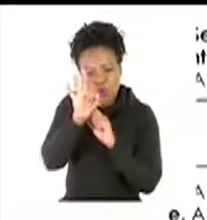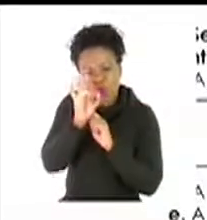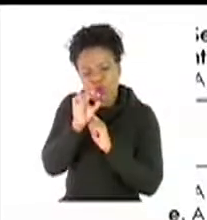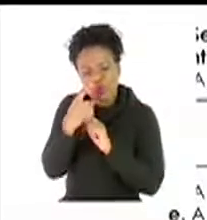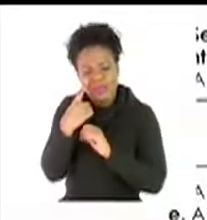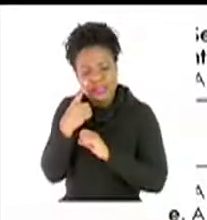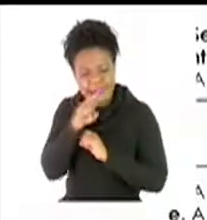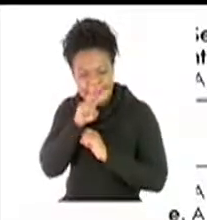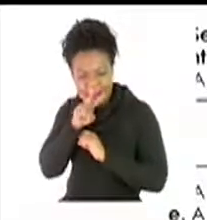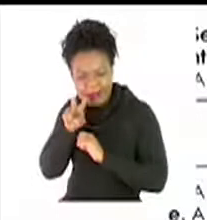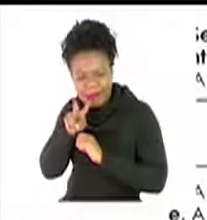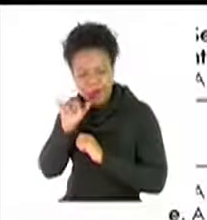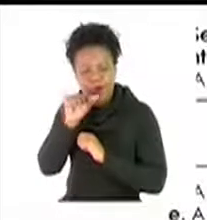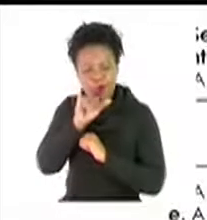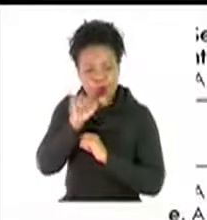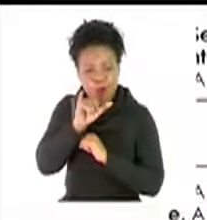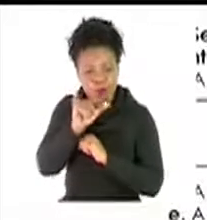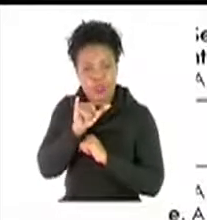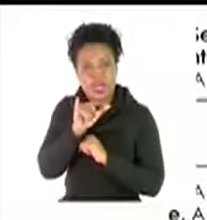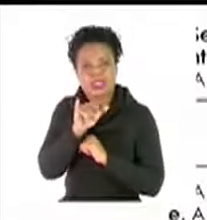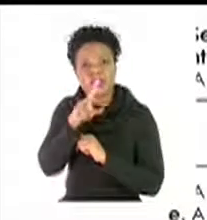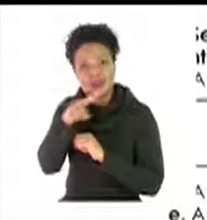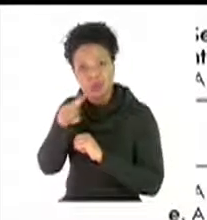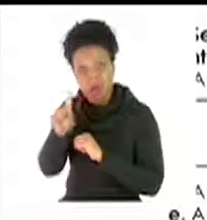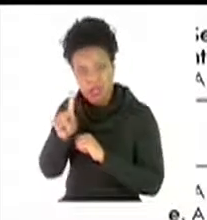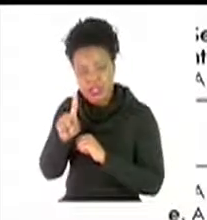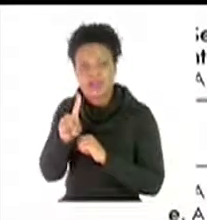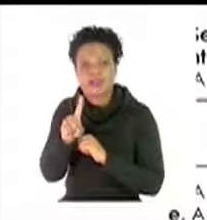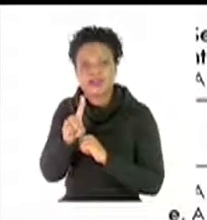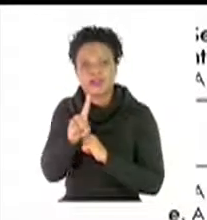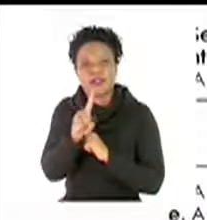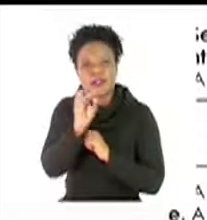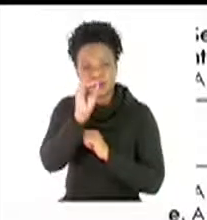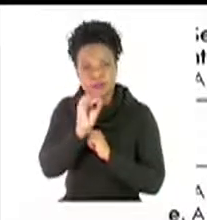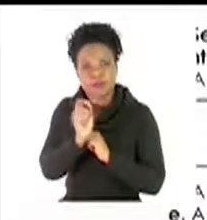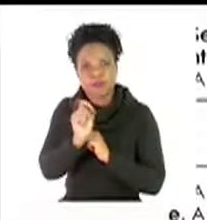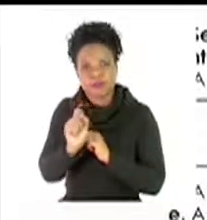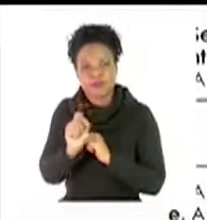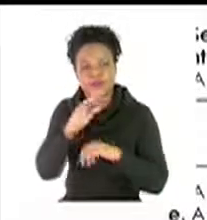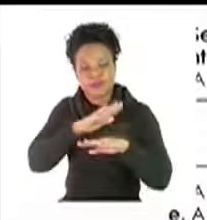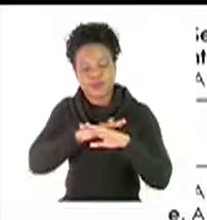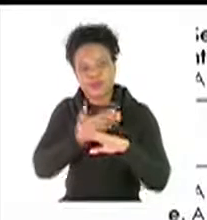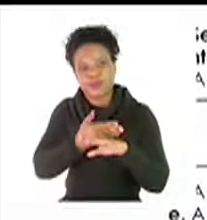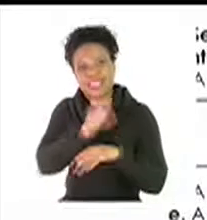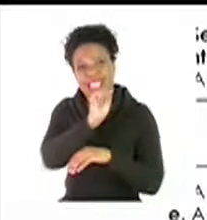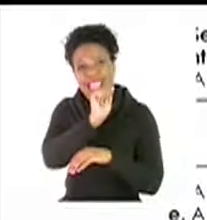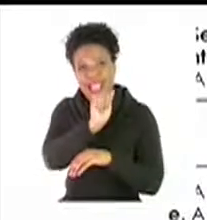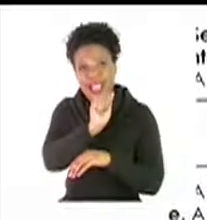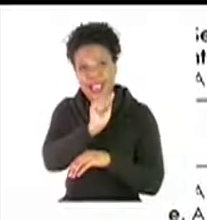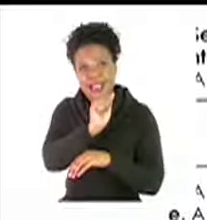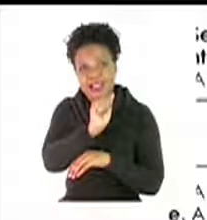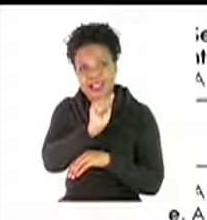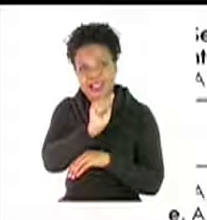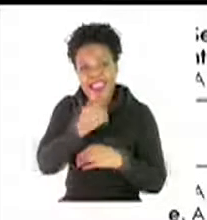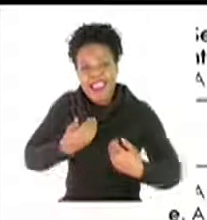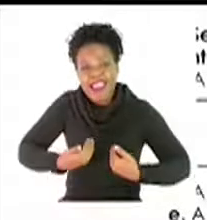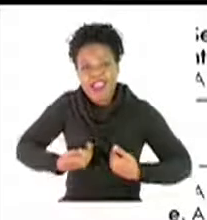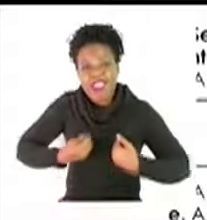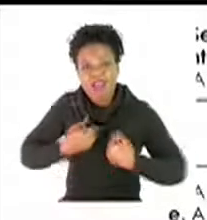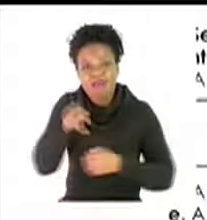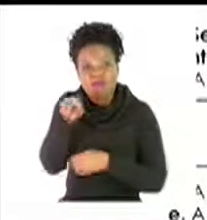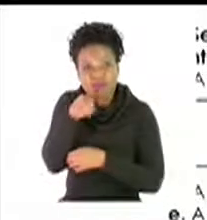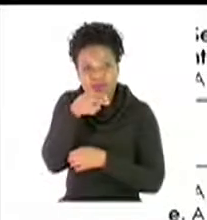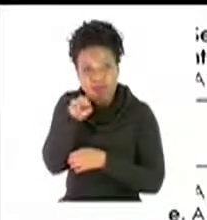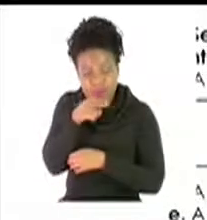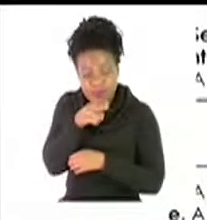the given phrases there. For example, a young duck is